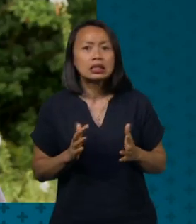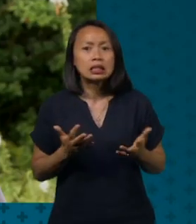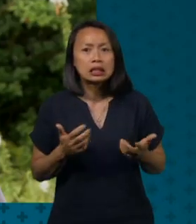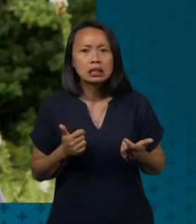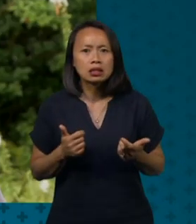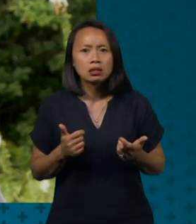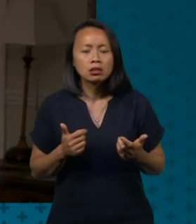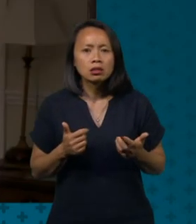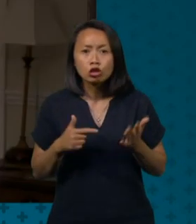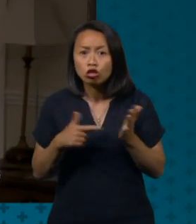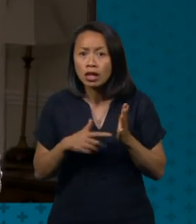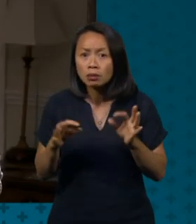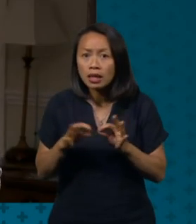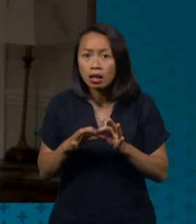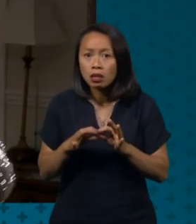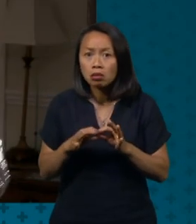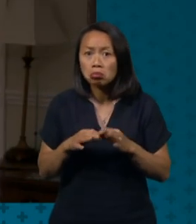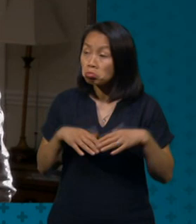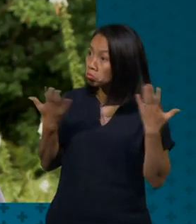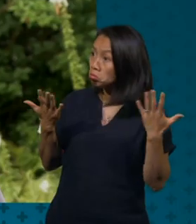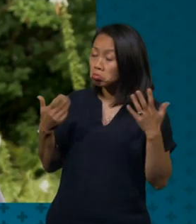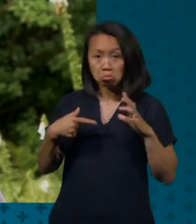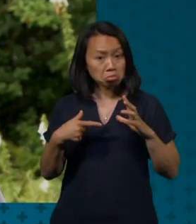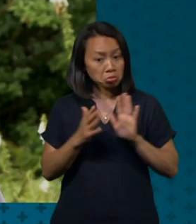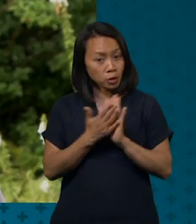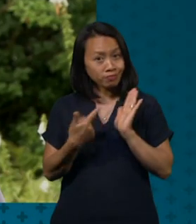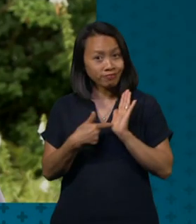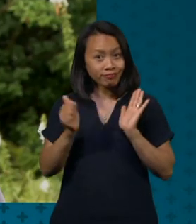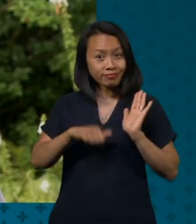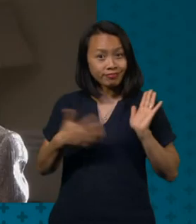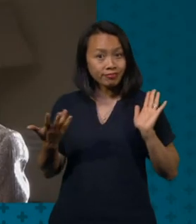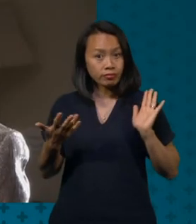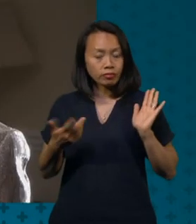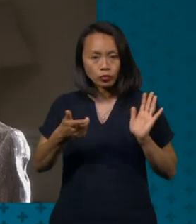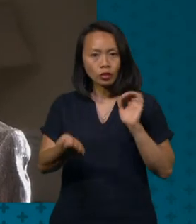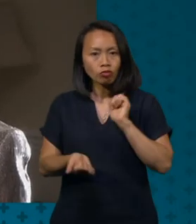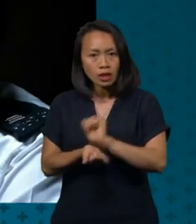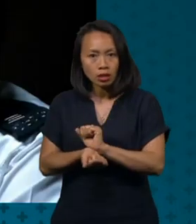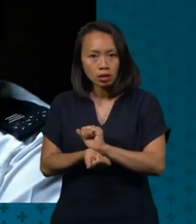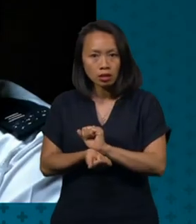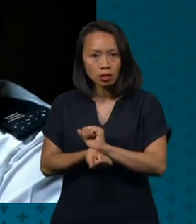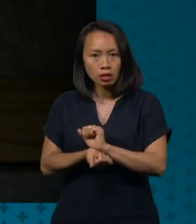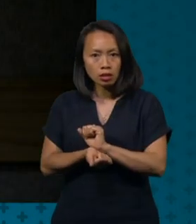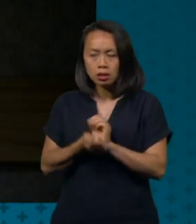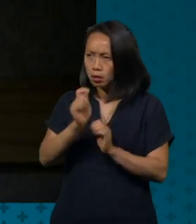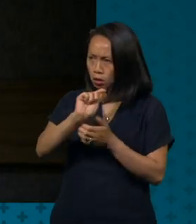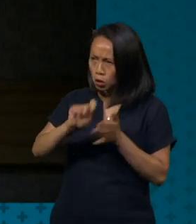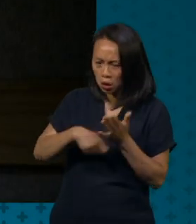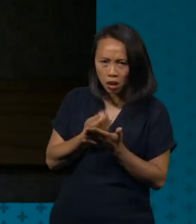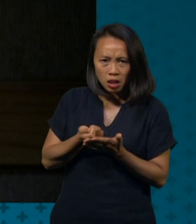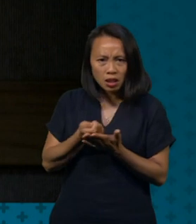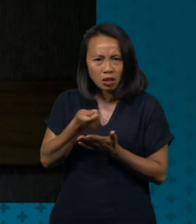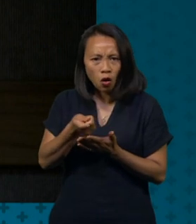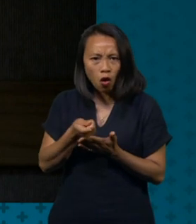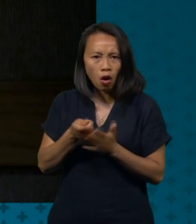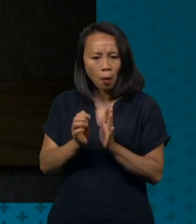Tracy Beaker, that's what it says on the cover. You're under arrest. Did you pay Author Power Publishing to print